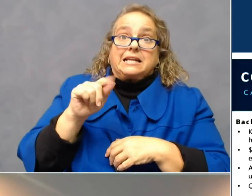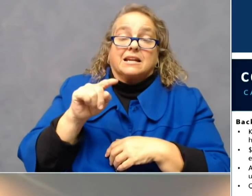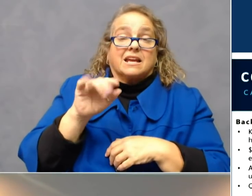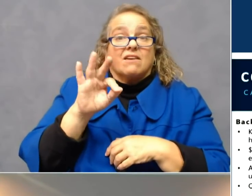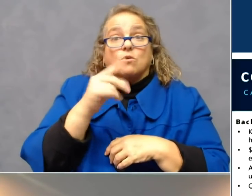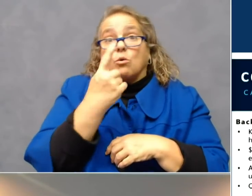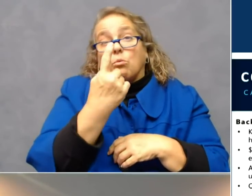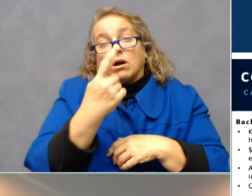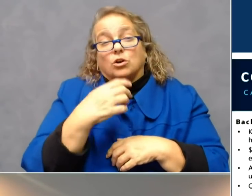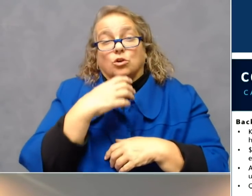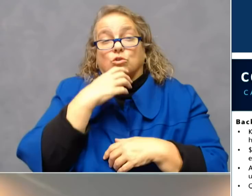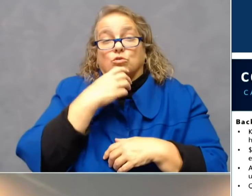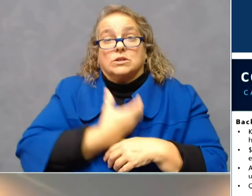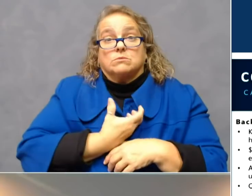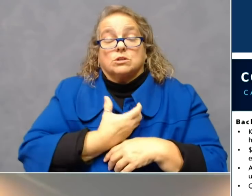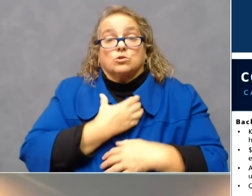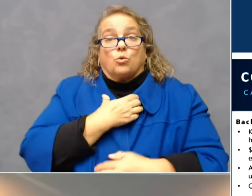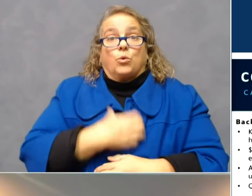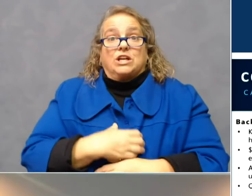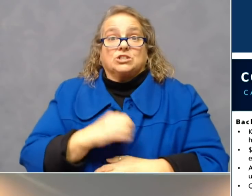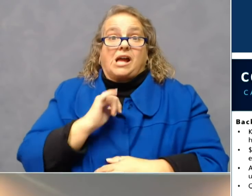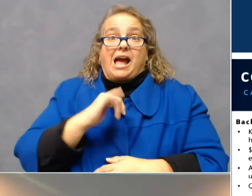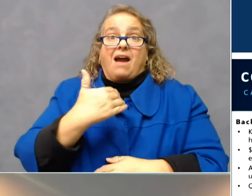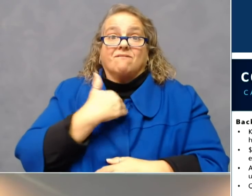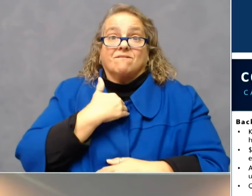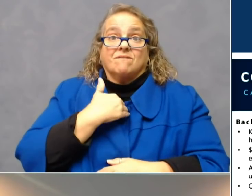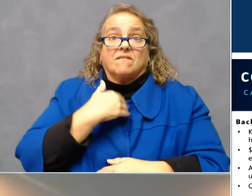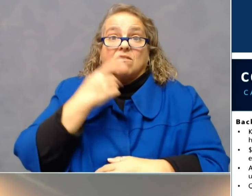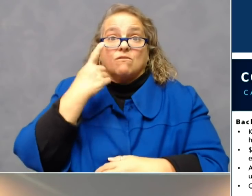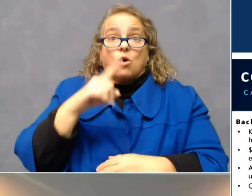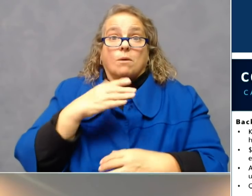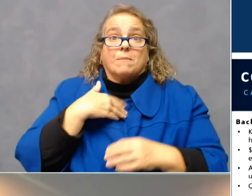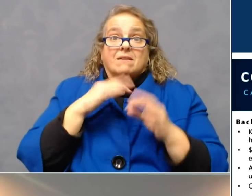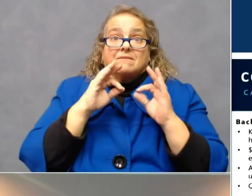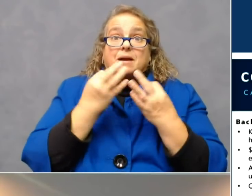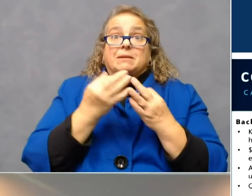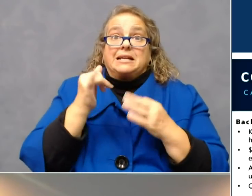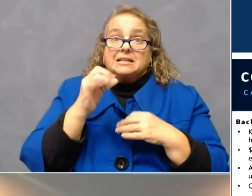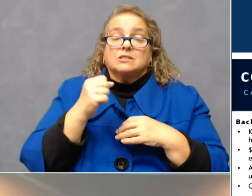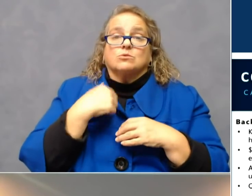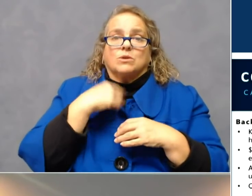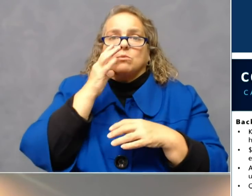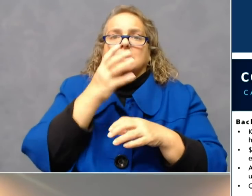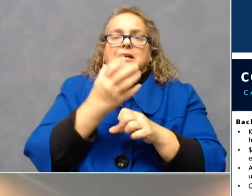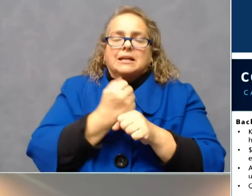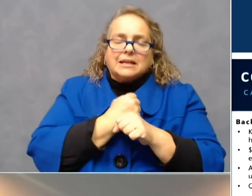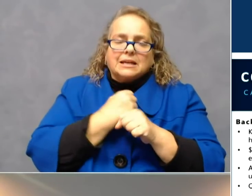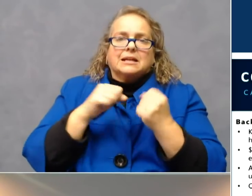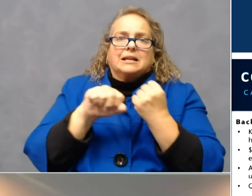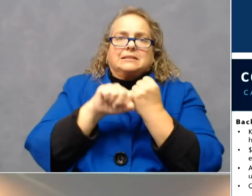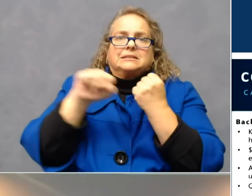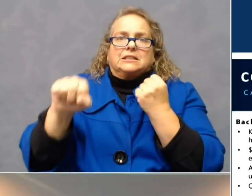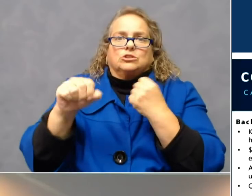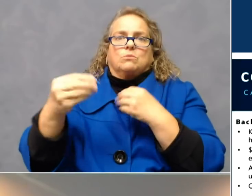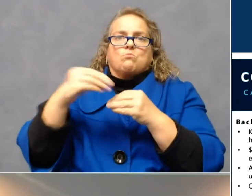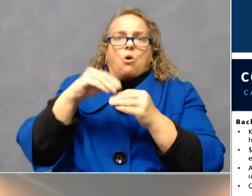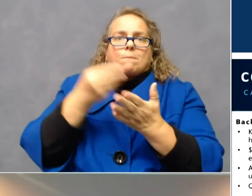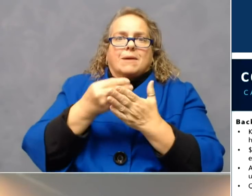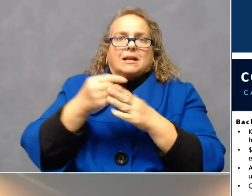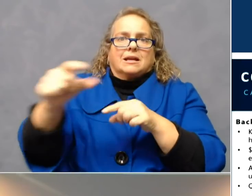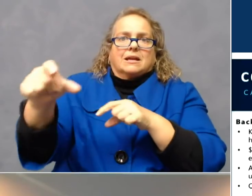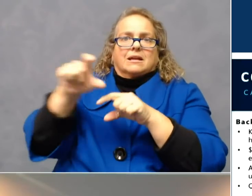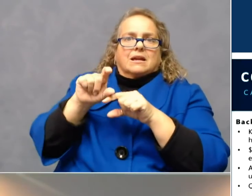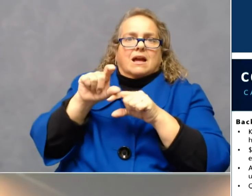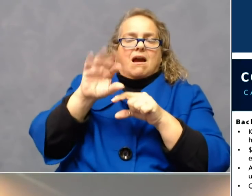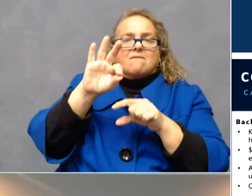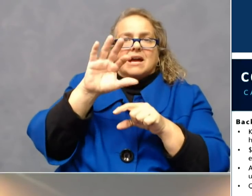have for my family, is that we'll get an extension of that CARES funding, and that our representatives